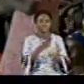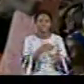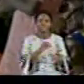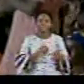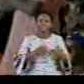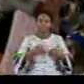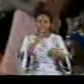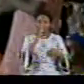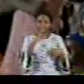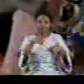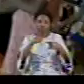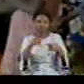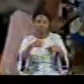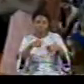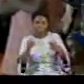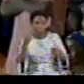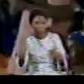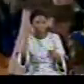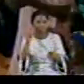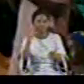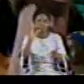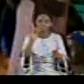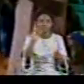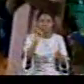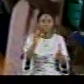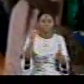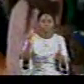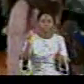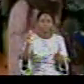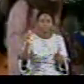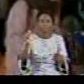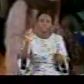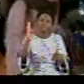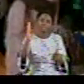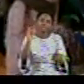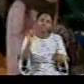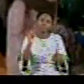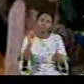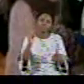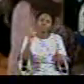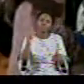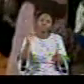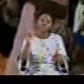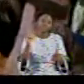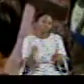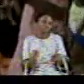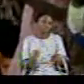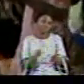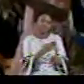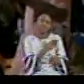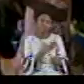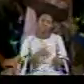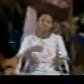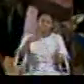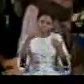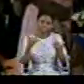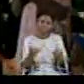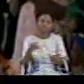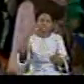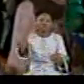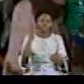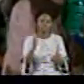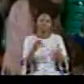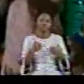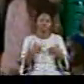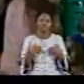has given me brand new kidneys because I can feel total healing. He will go and do the test, and we will